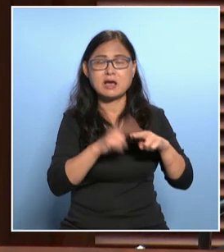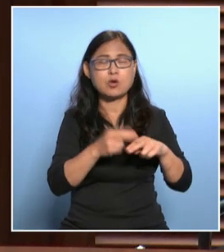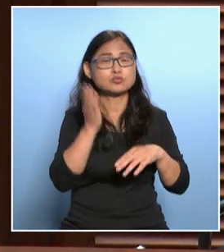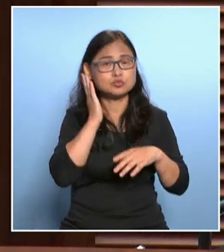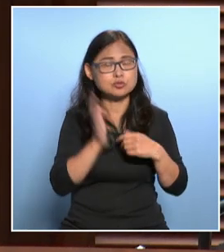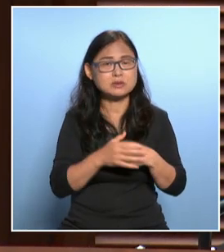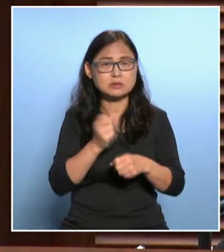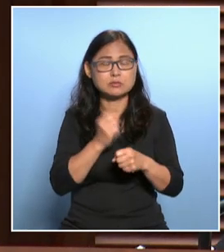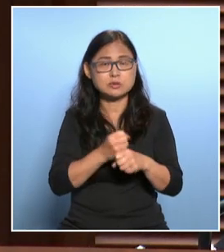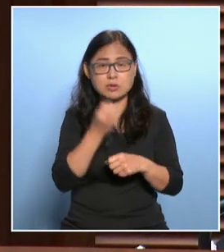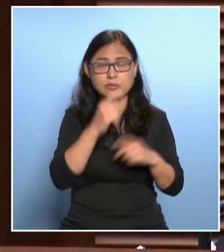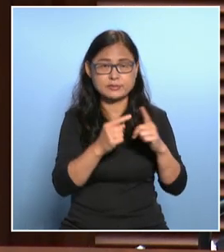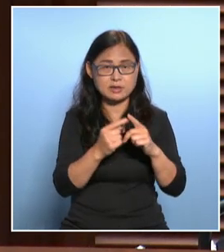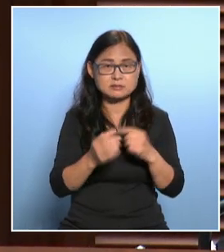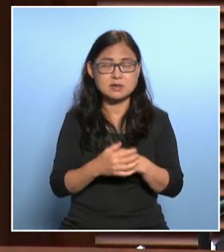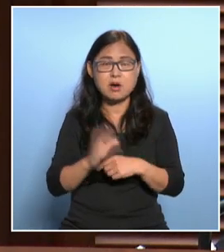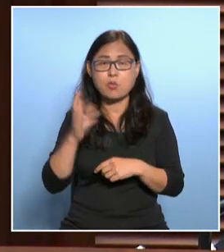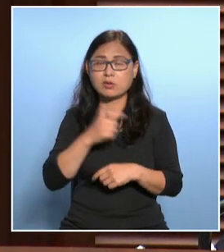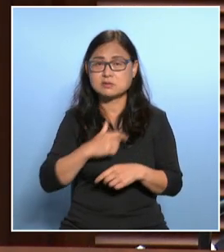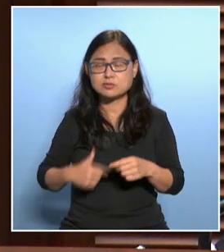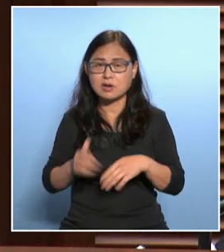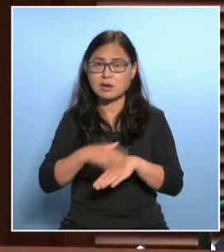Our services in mainland